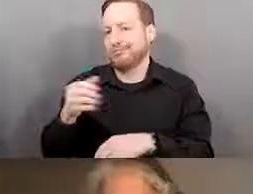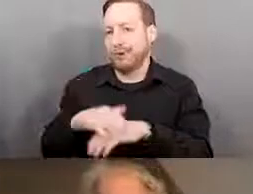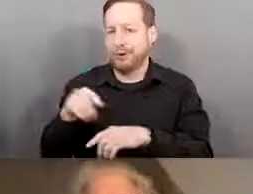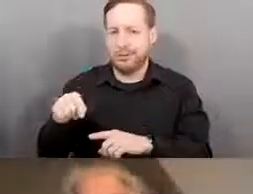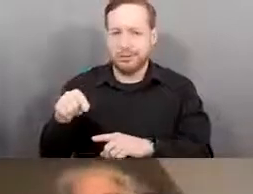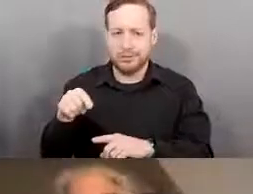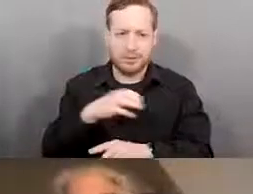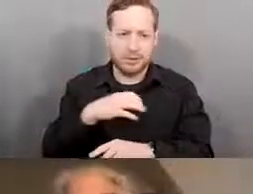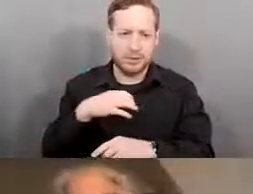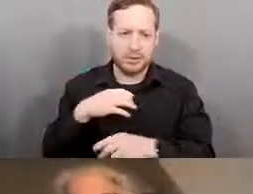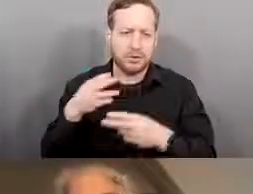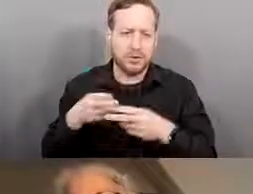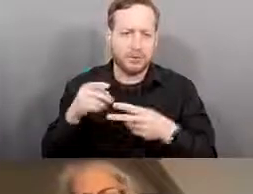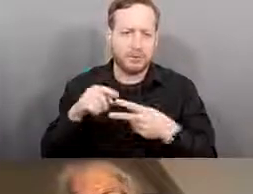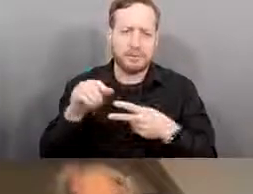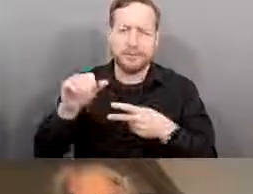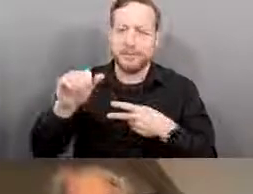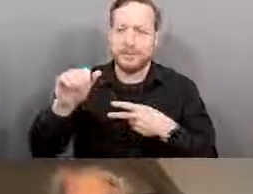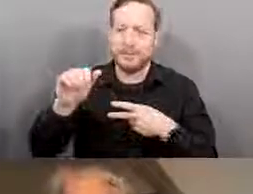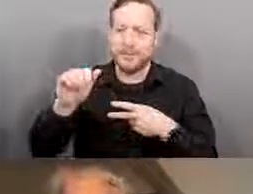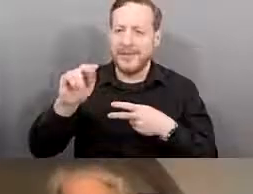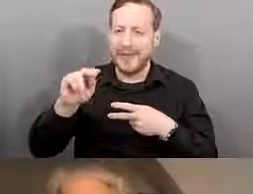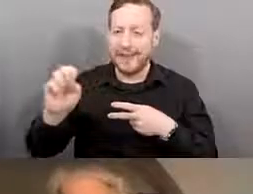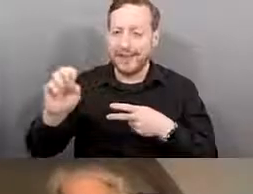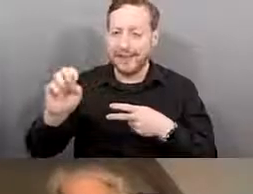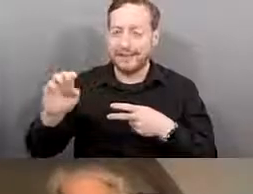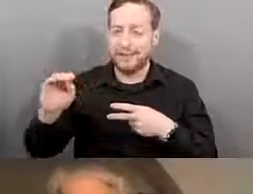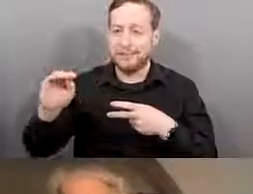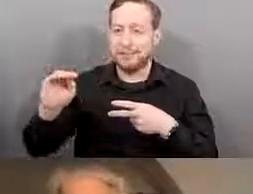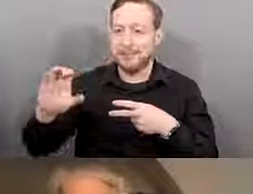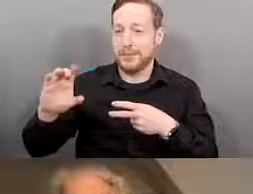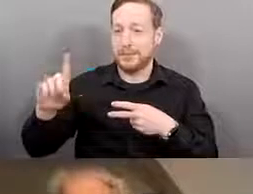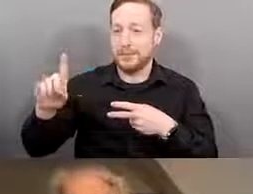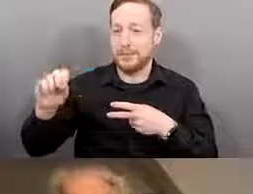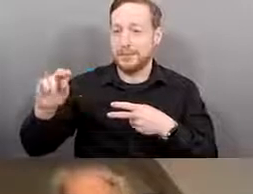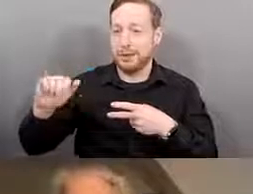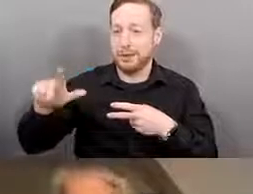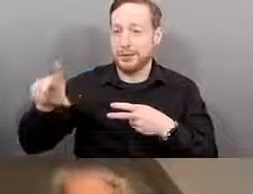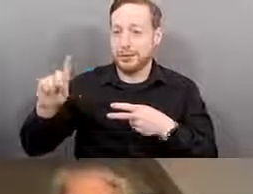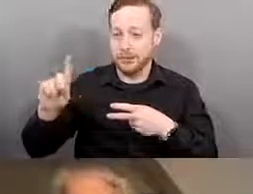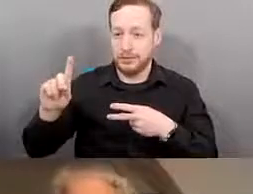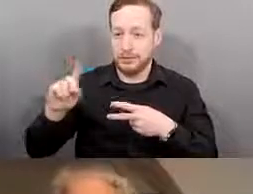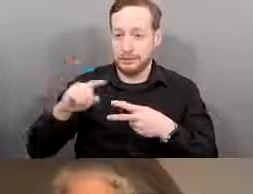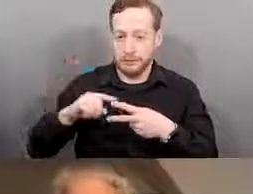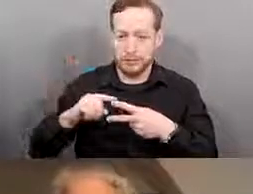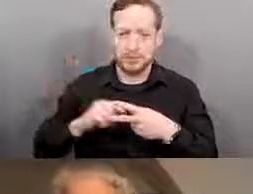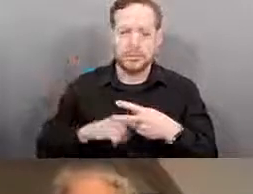that person will work on the committee. It's Ann McDonald.